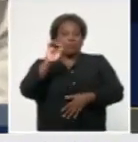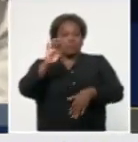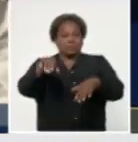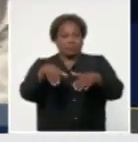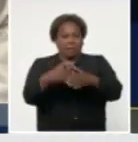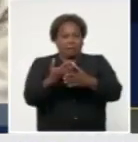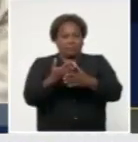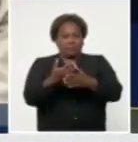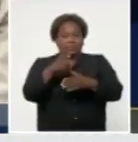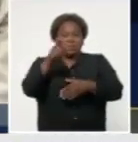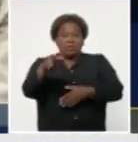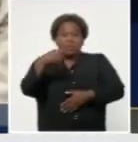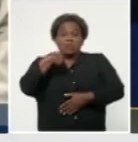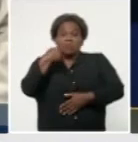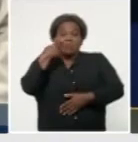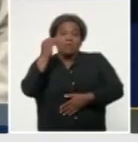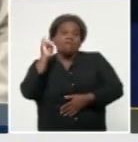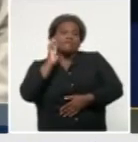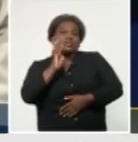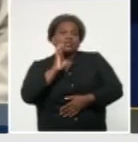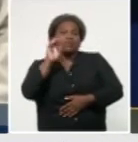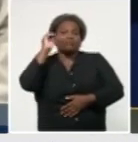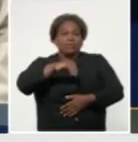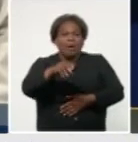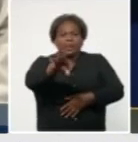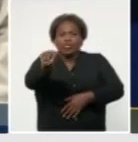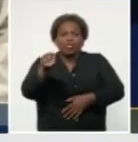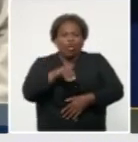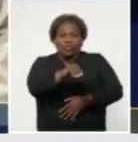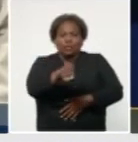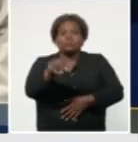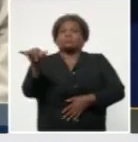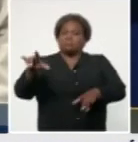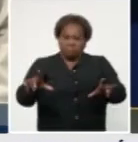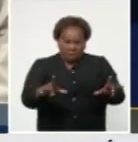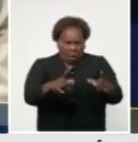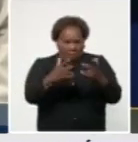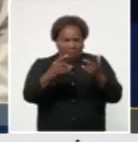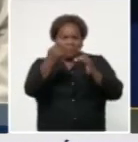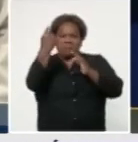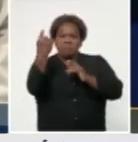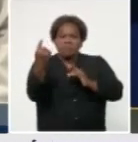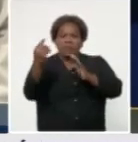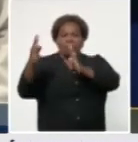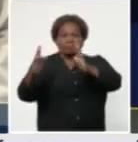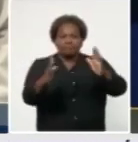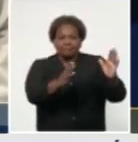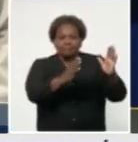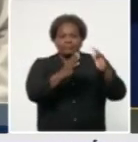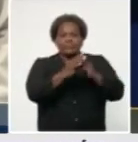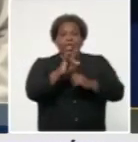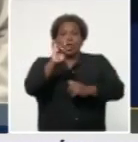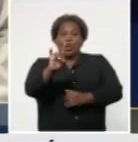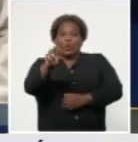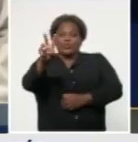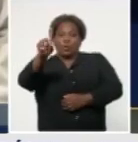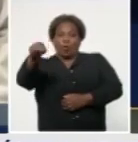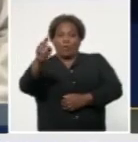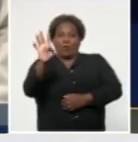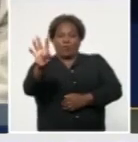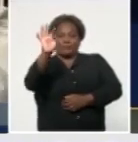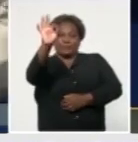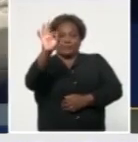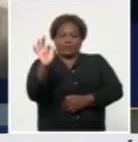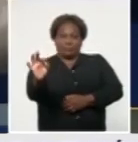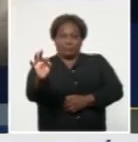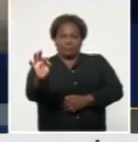the sources of infection have been identified in all cases. And